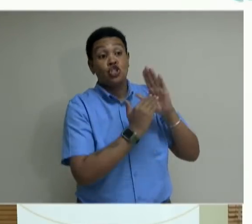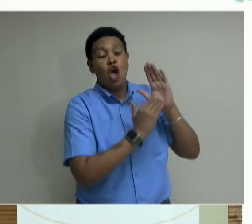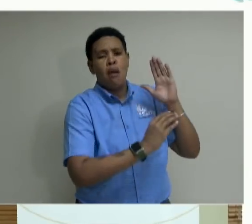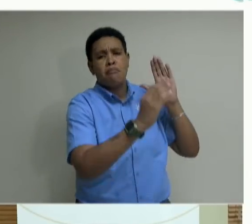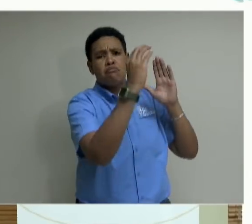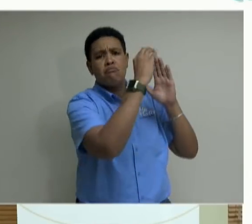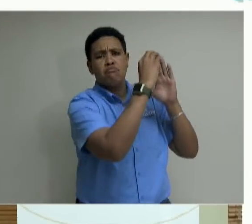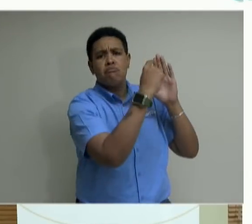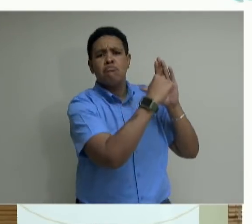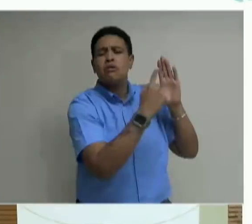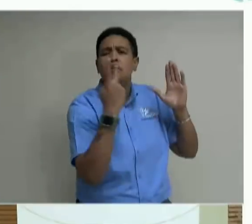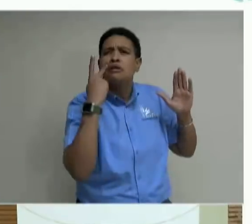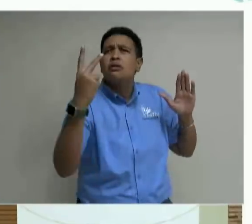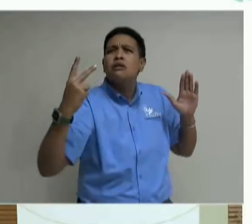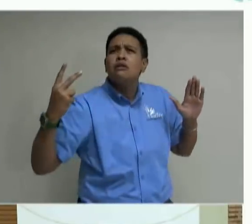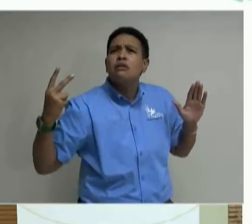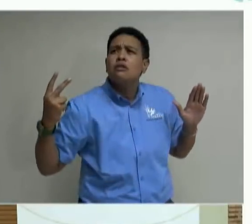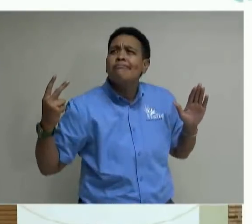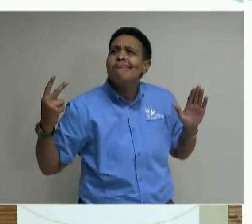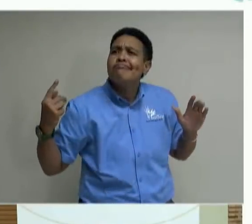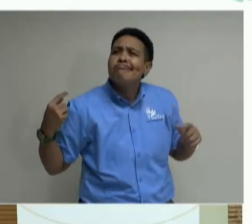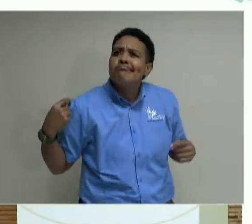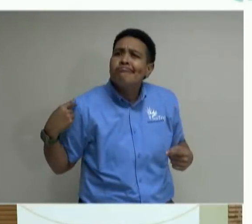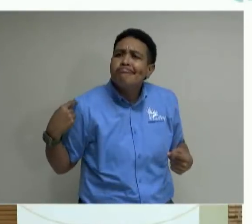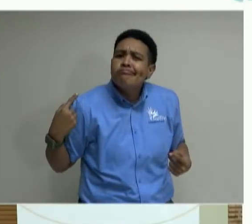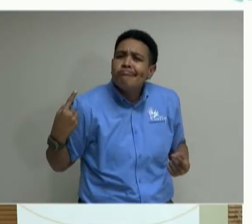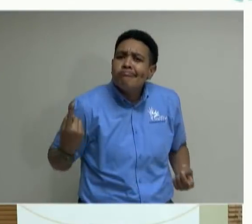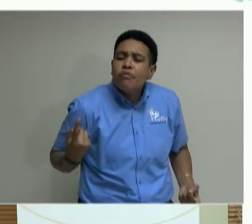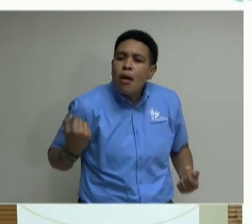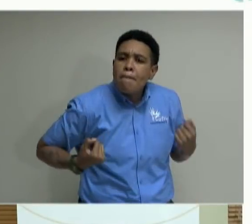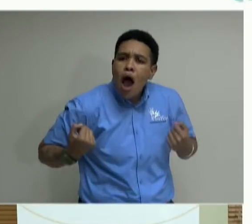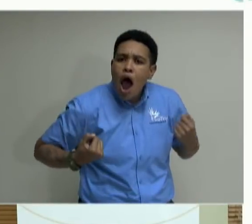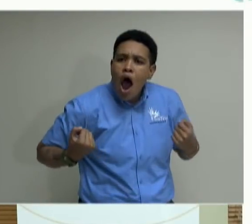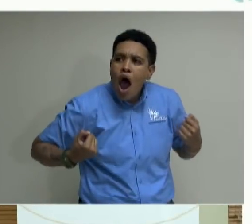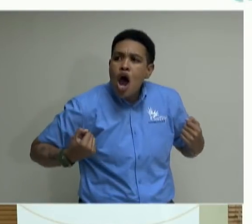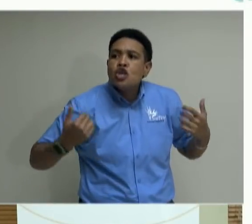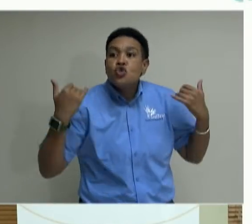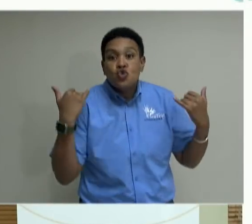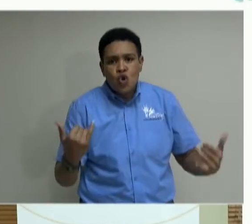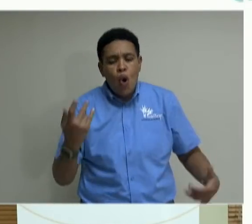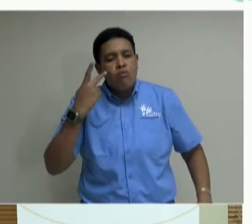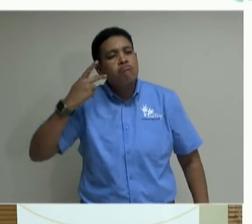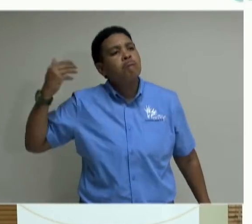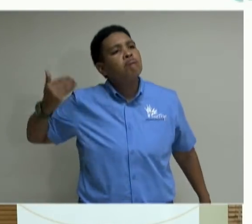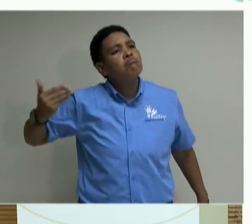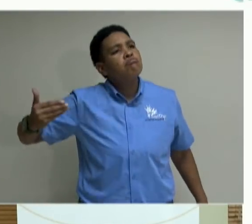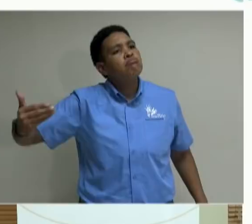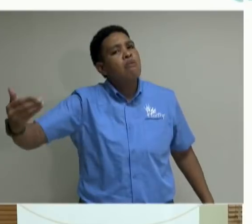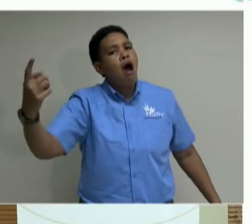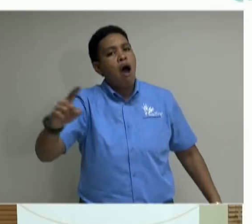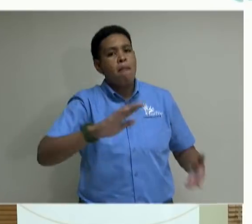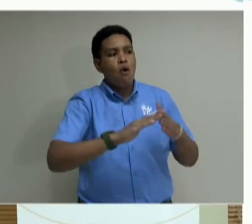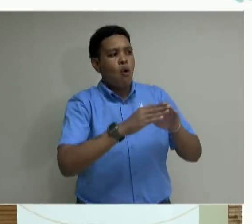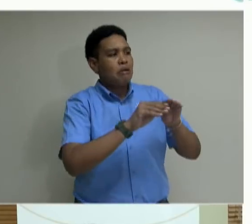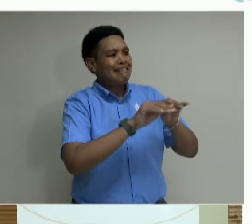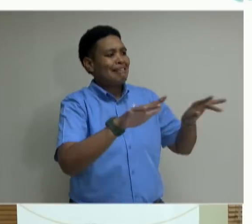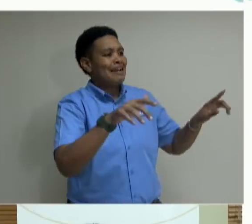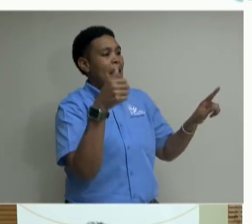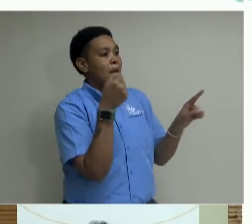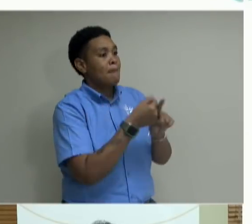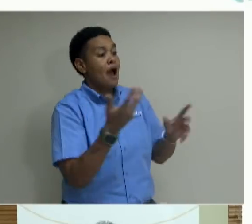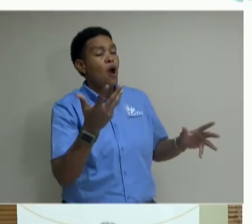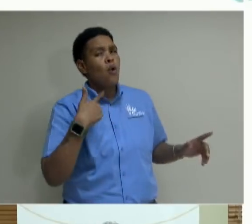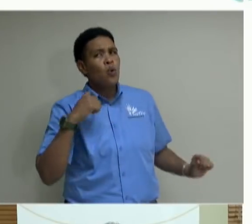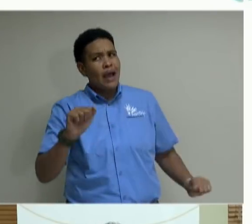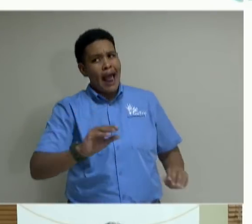us what has happened over the time since March until now in terms of the communities that are affected. And what we